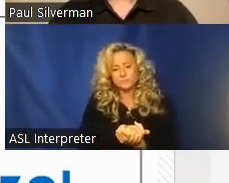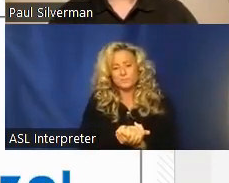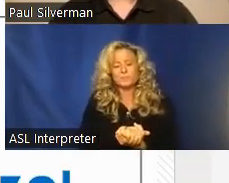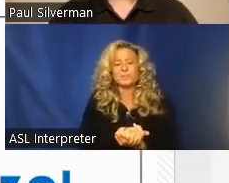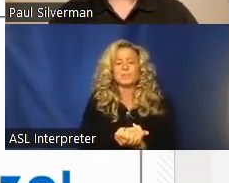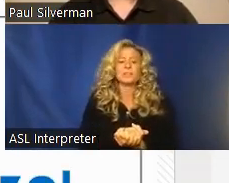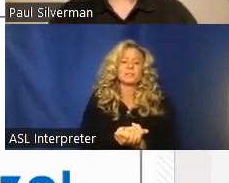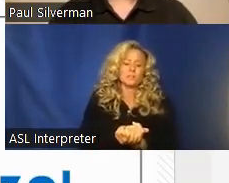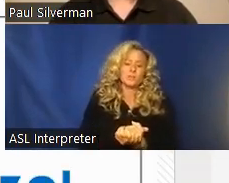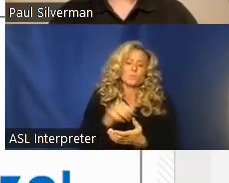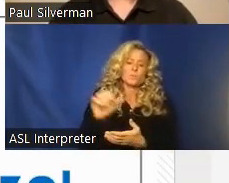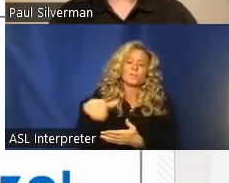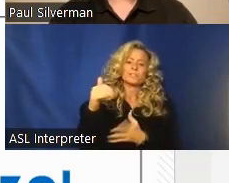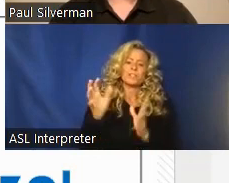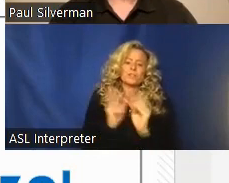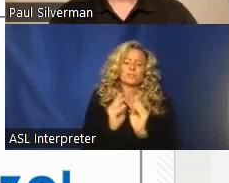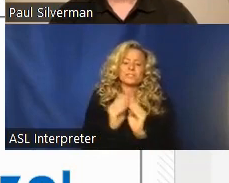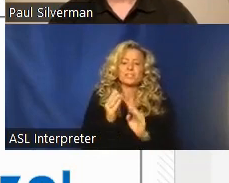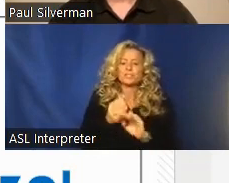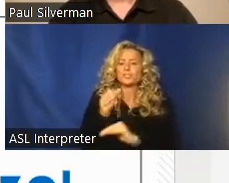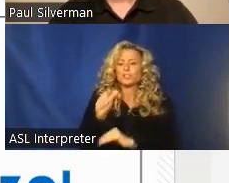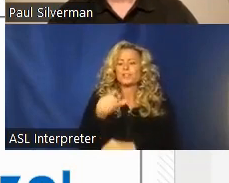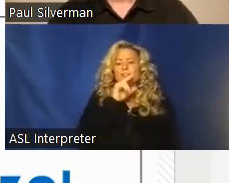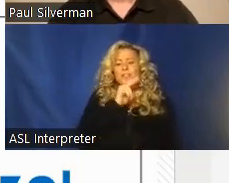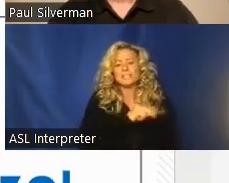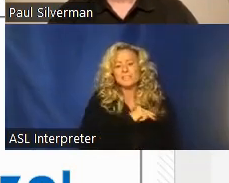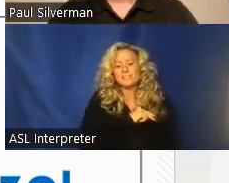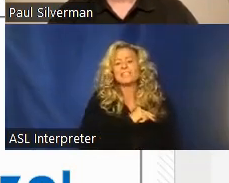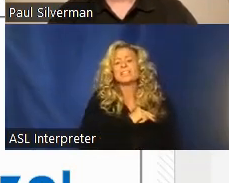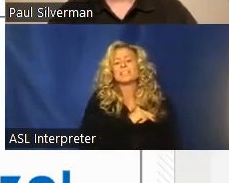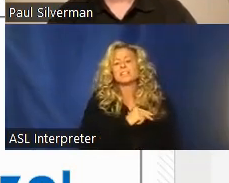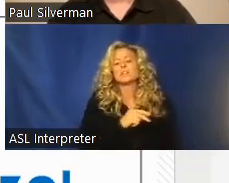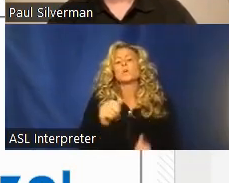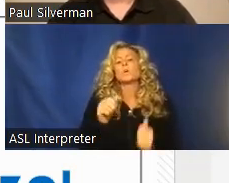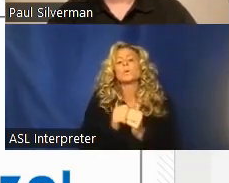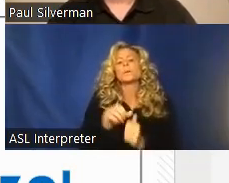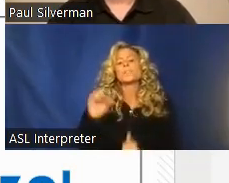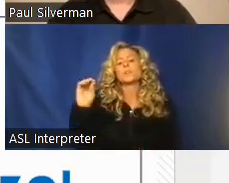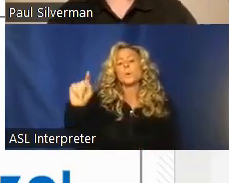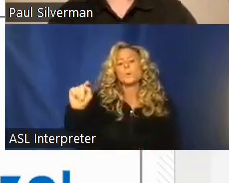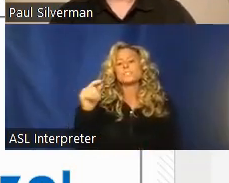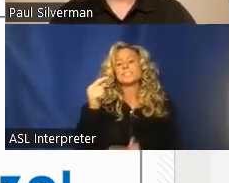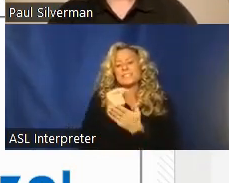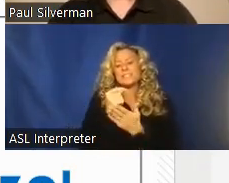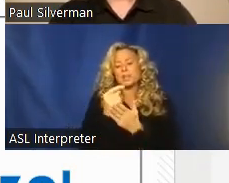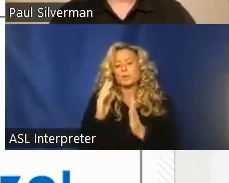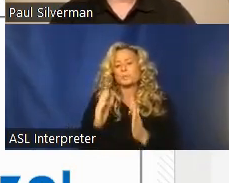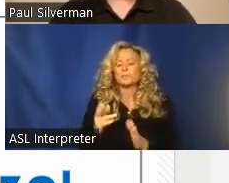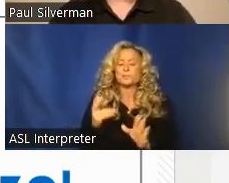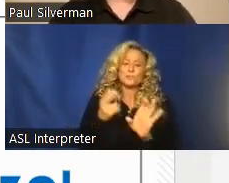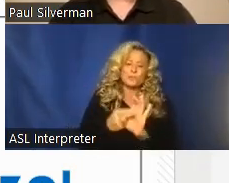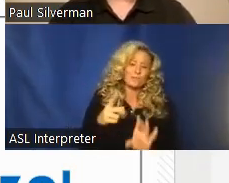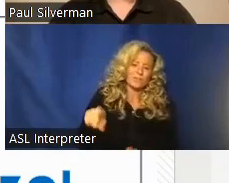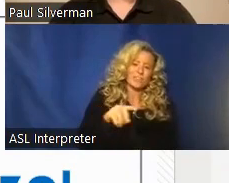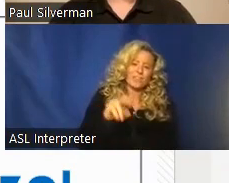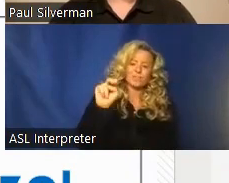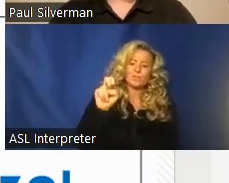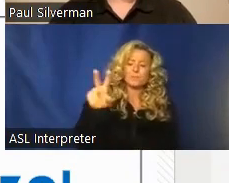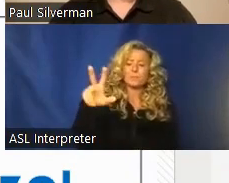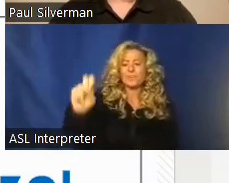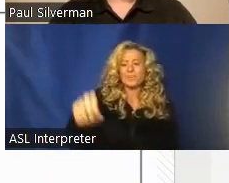of things, we have another session coming up right after Thanksgiving with an occupational therapist. Love to have you join us for that on November